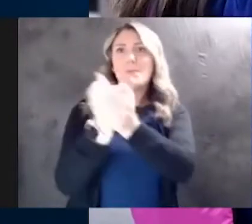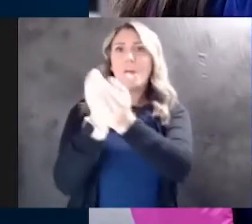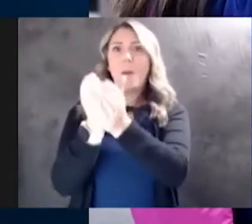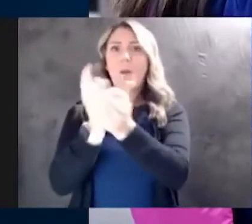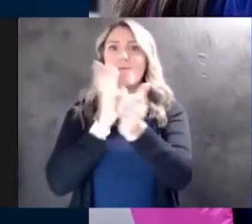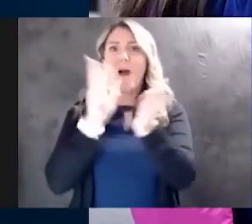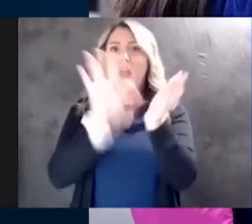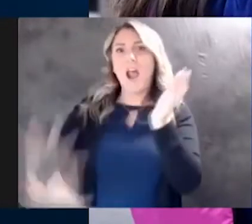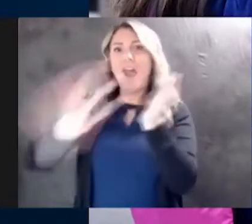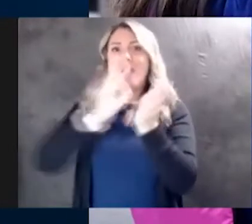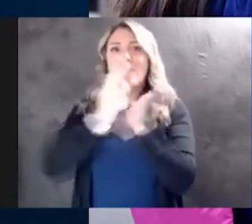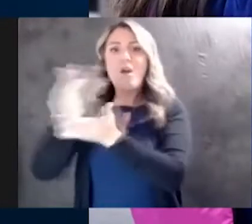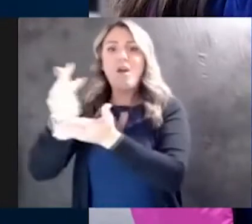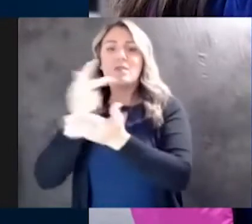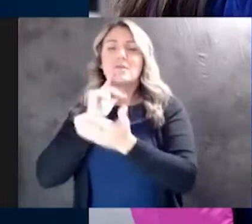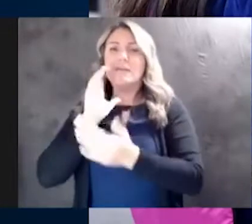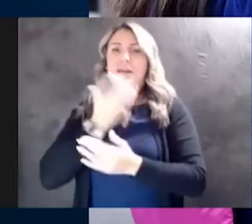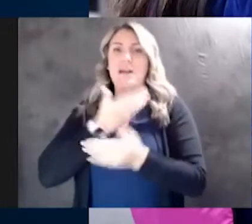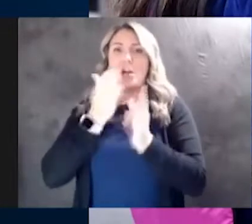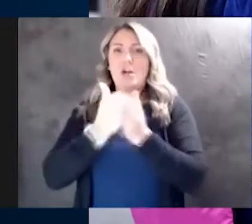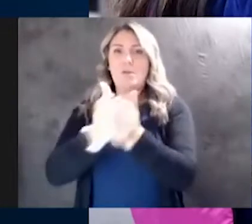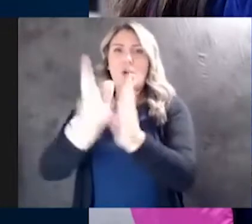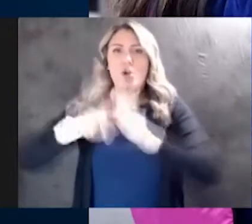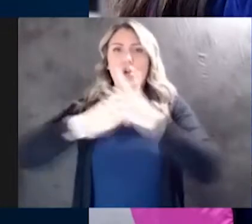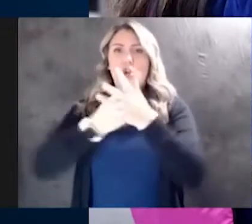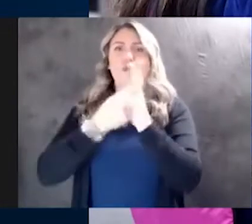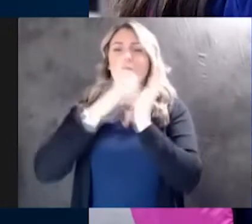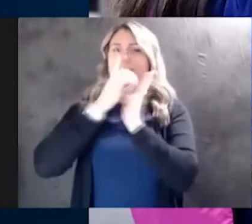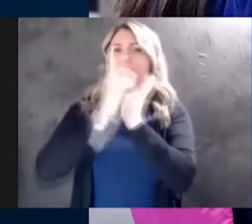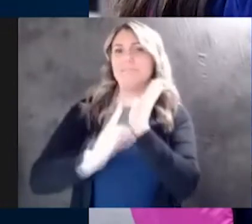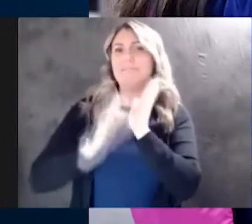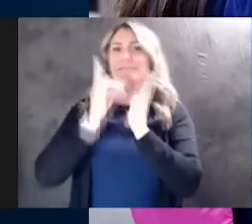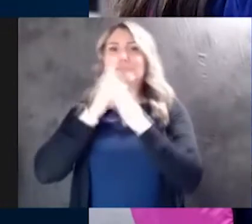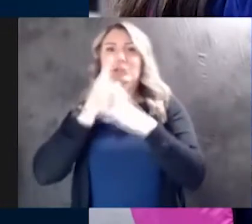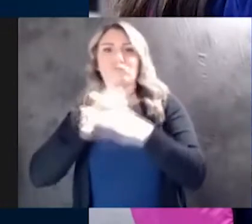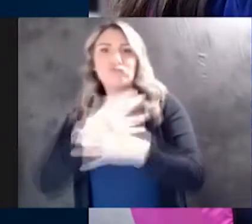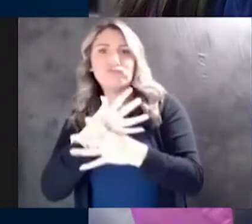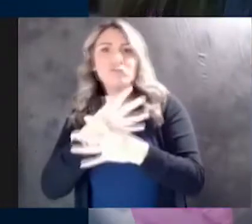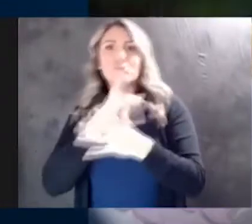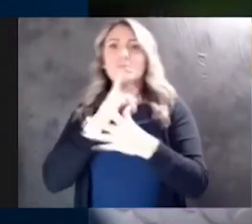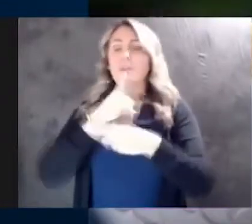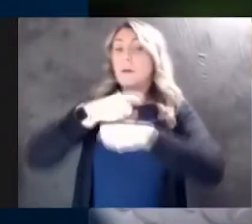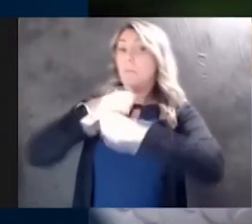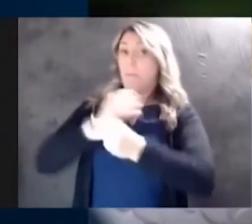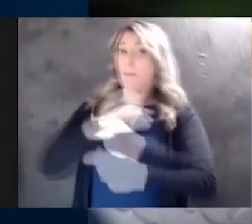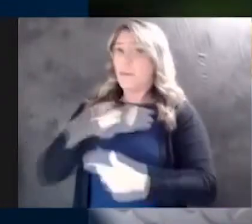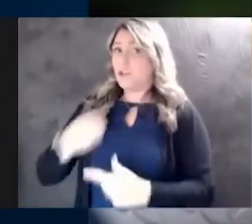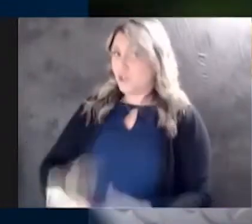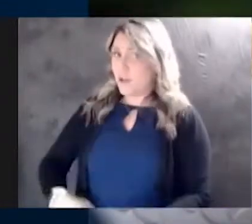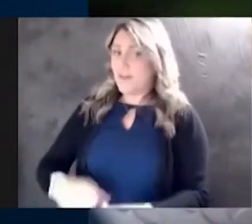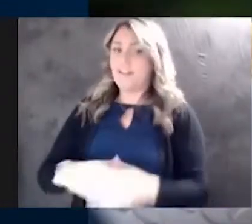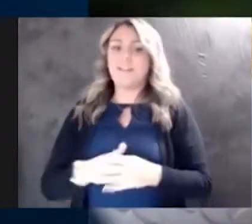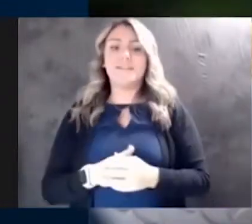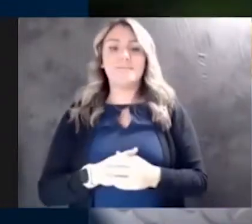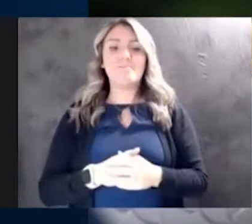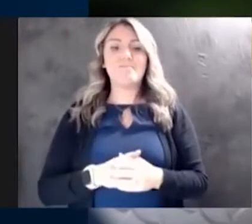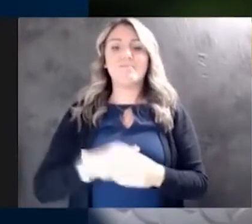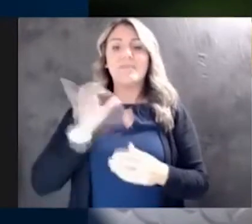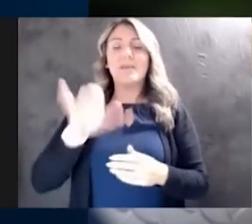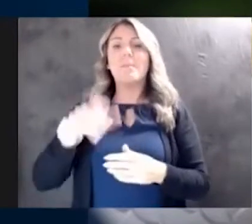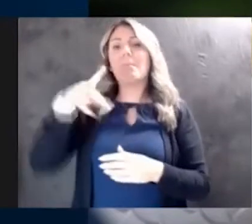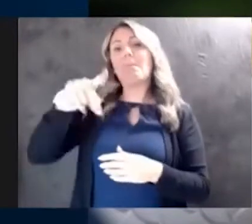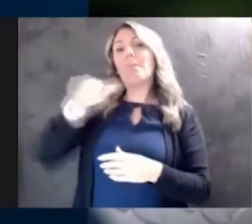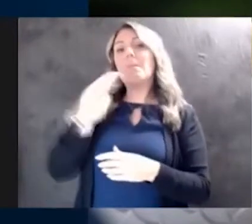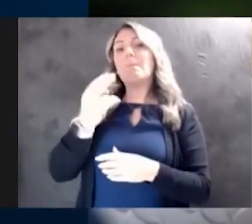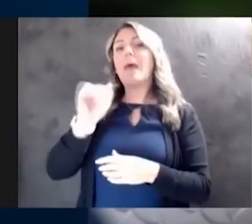boat was originated. It was designed in Germany. It was made in China. It is a Pei Sheng style